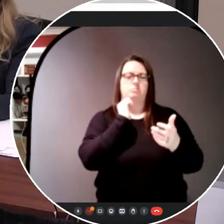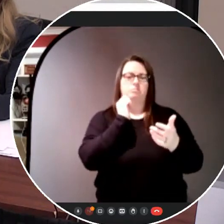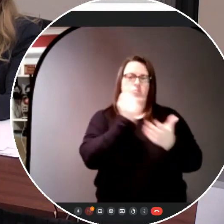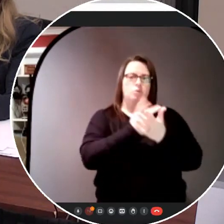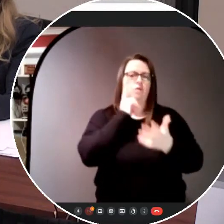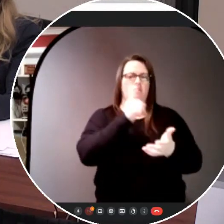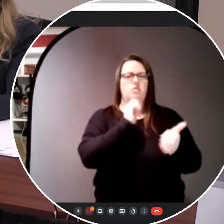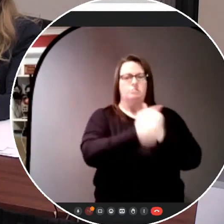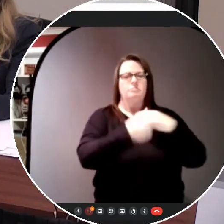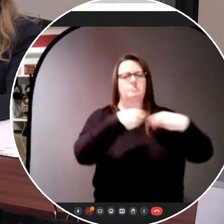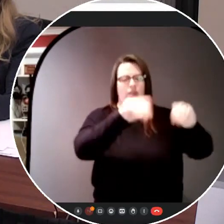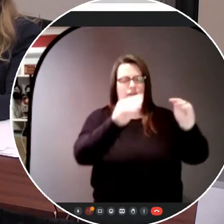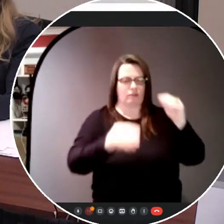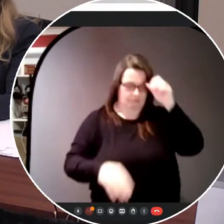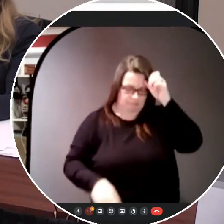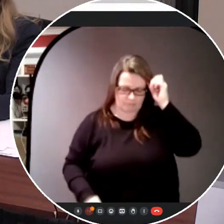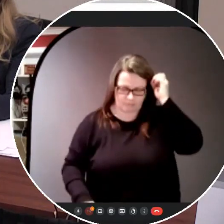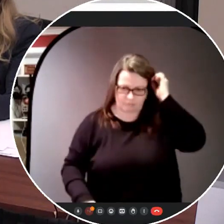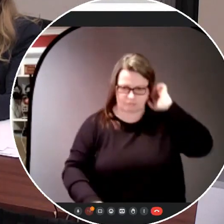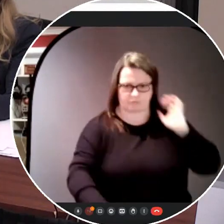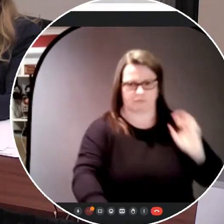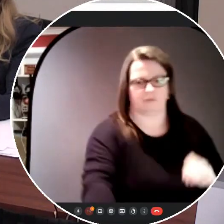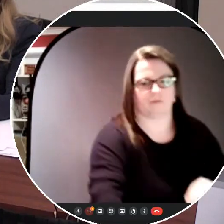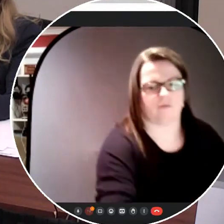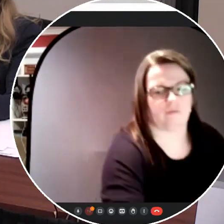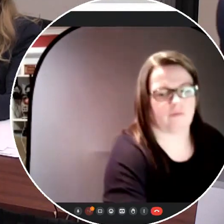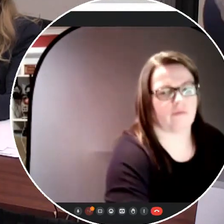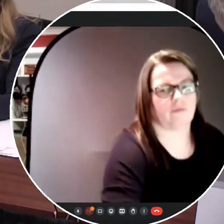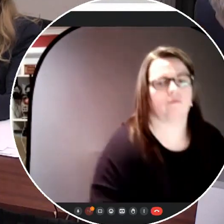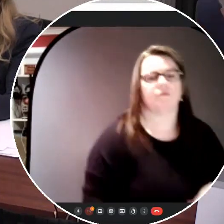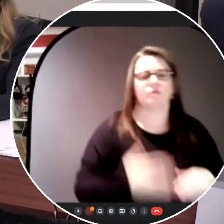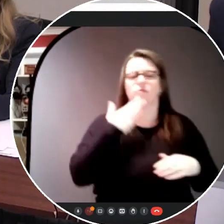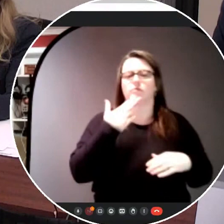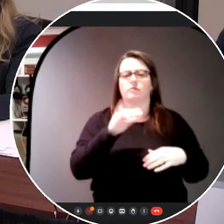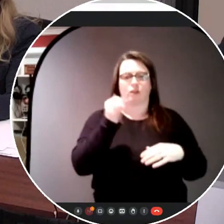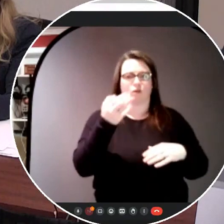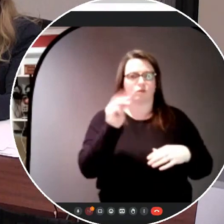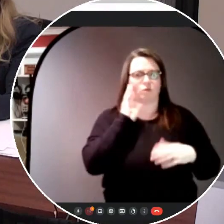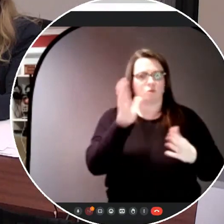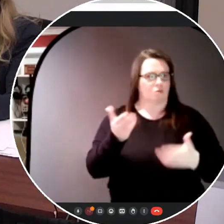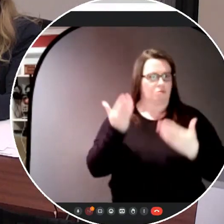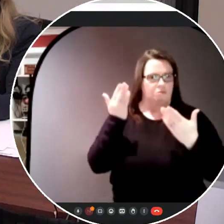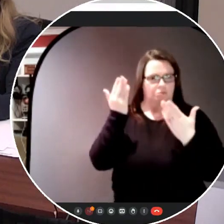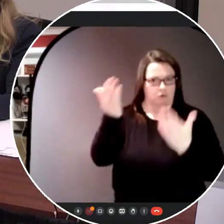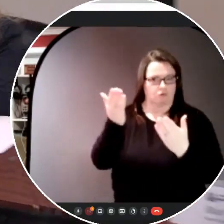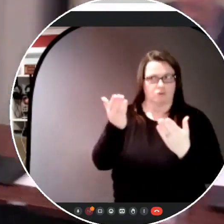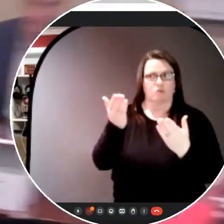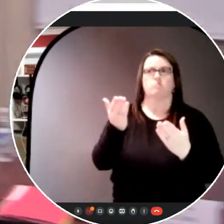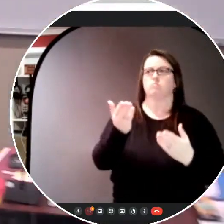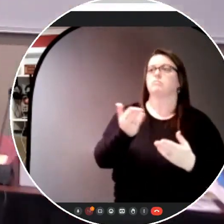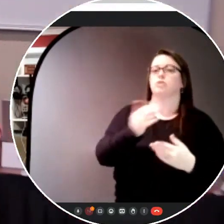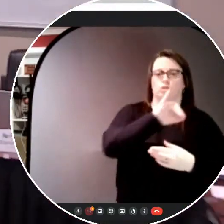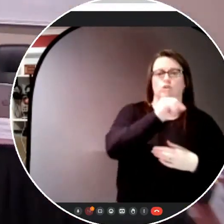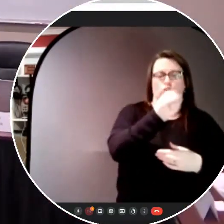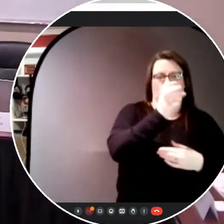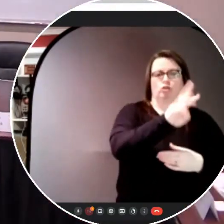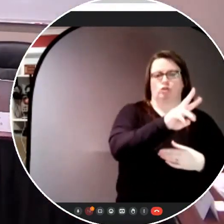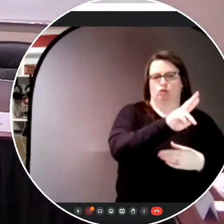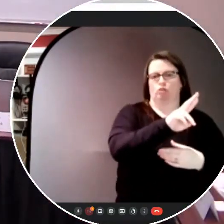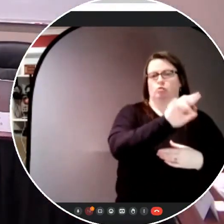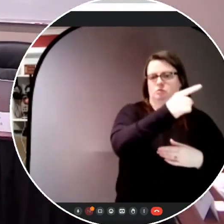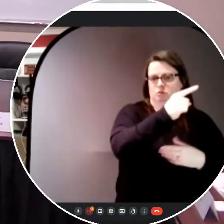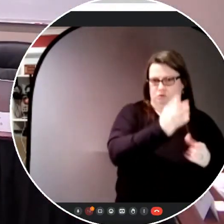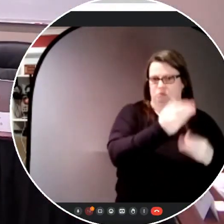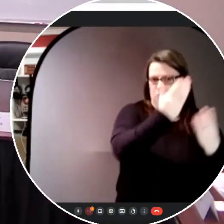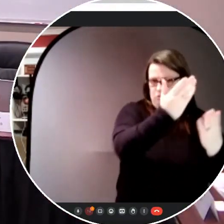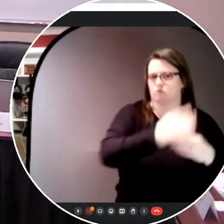is straightforward, so I'm going to put that right to a motion. Can I get someone to move? Thank you to Trustee Jewer. Can I get a seconder? Thank